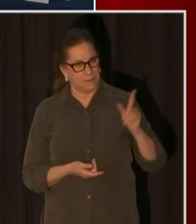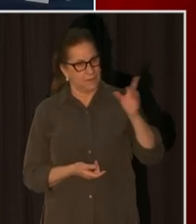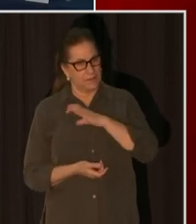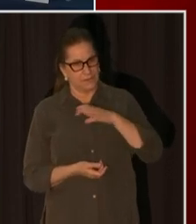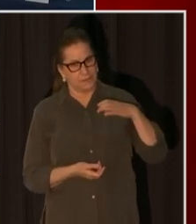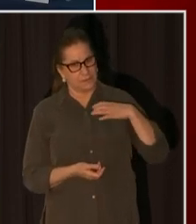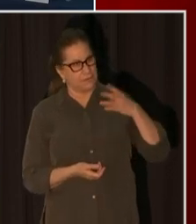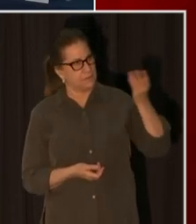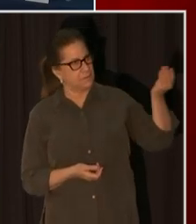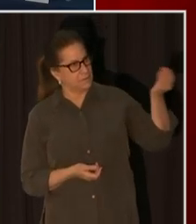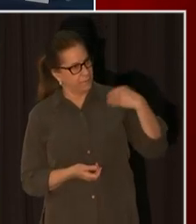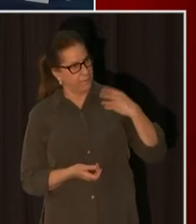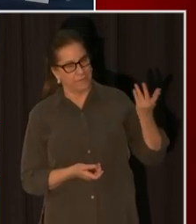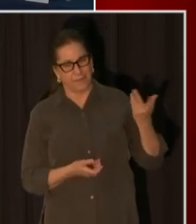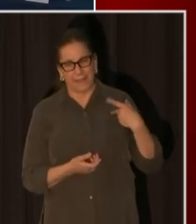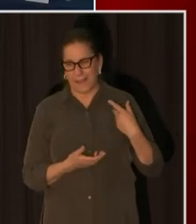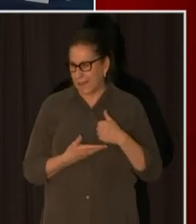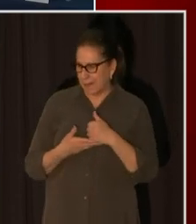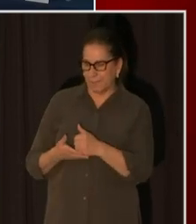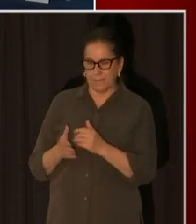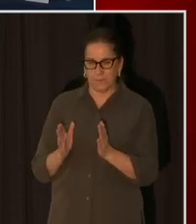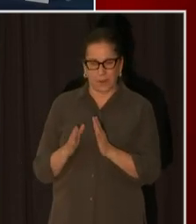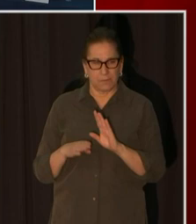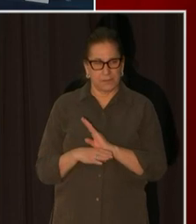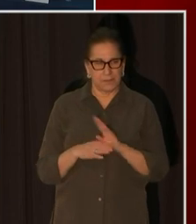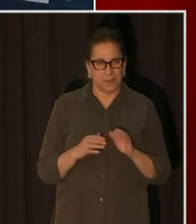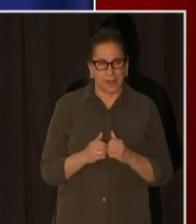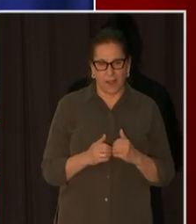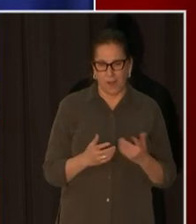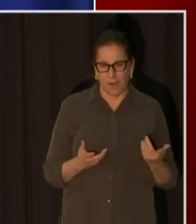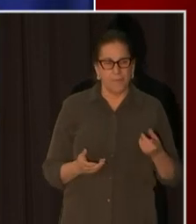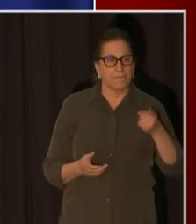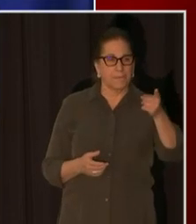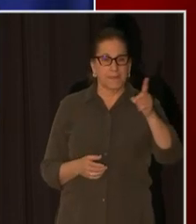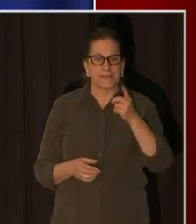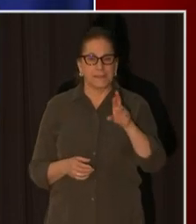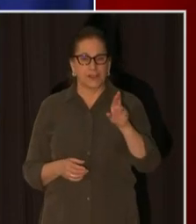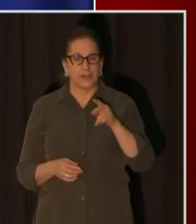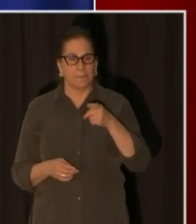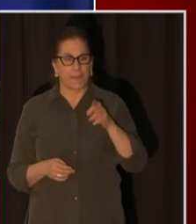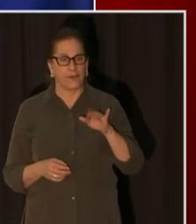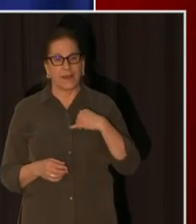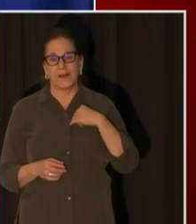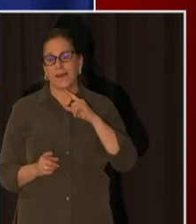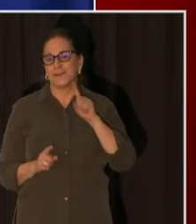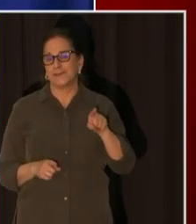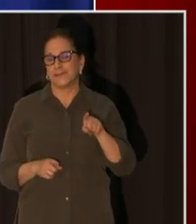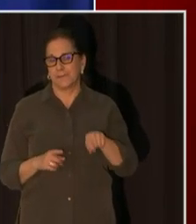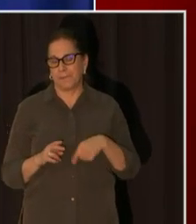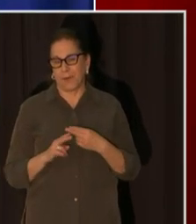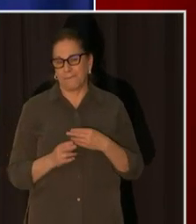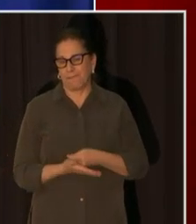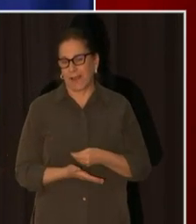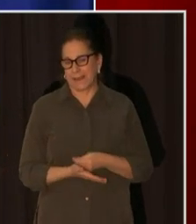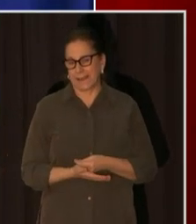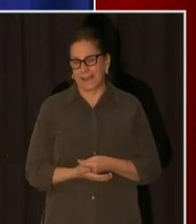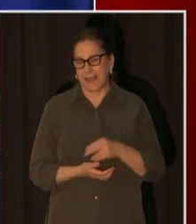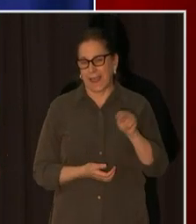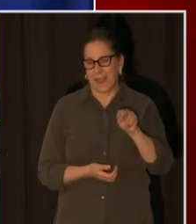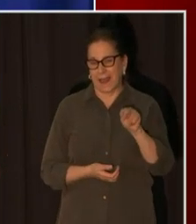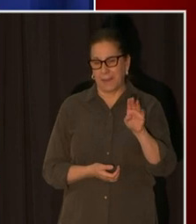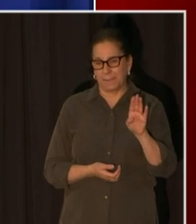are not alone. And it is okay to call and ask for help. And even though we might not have all the answers,